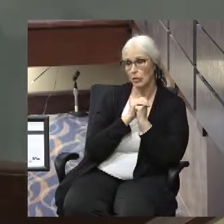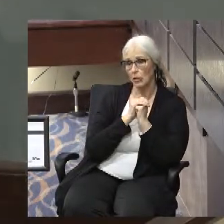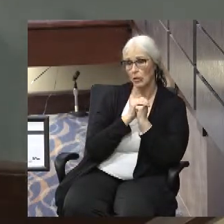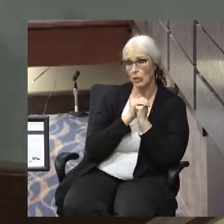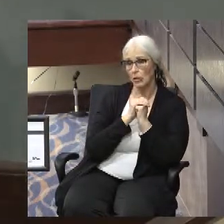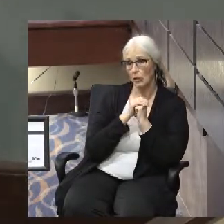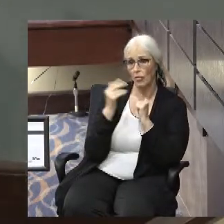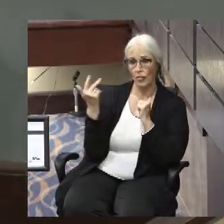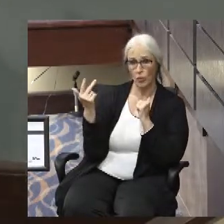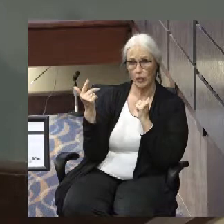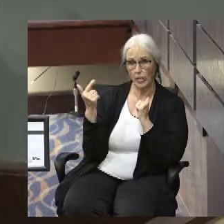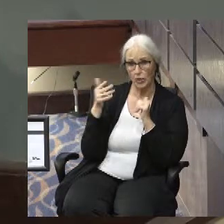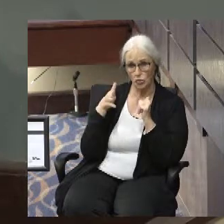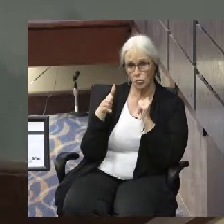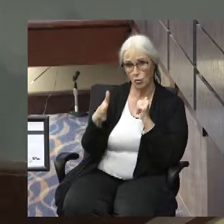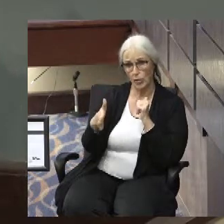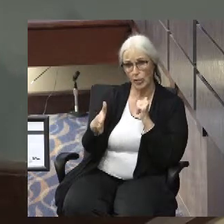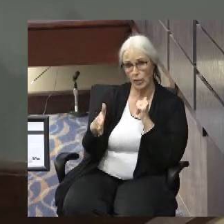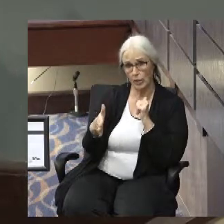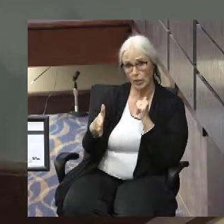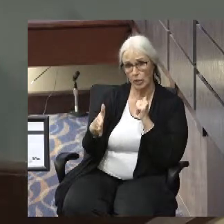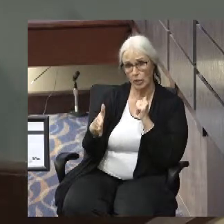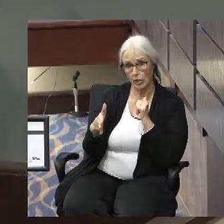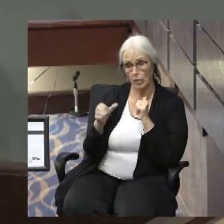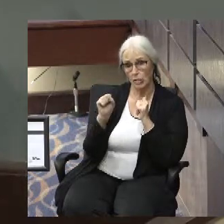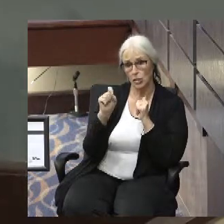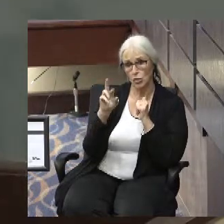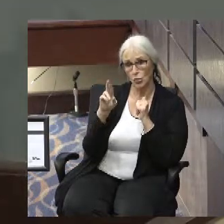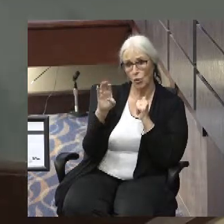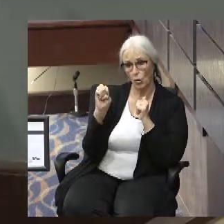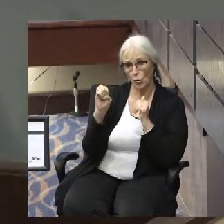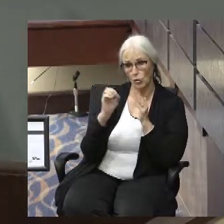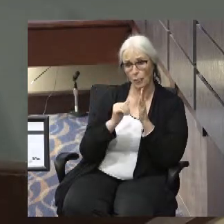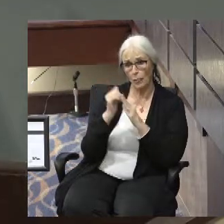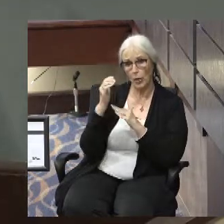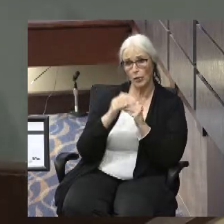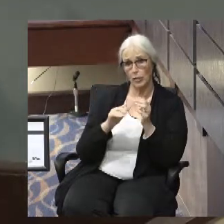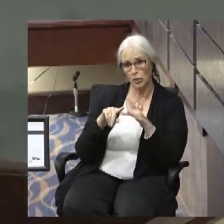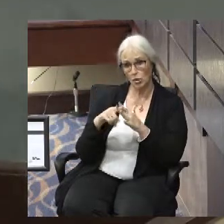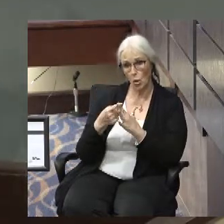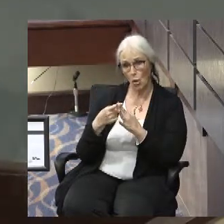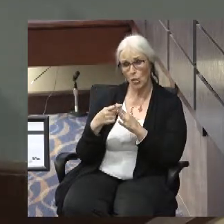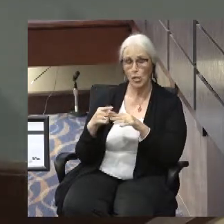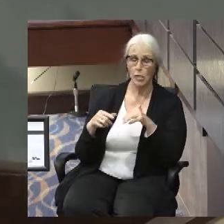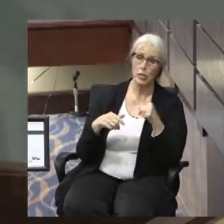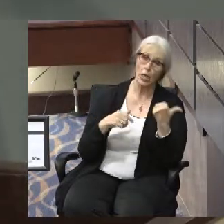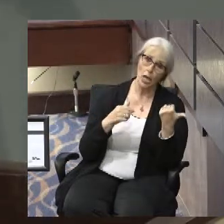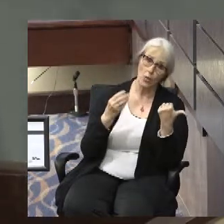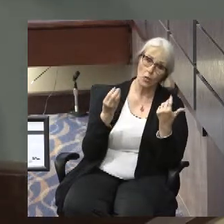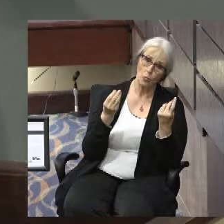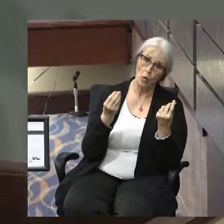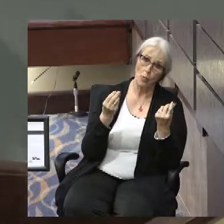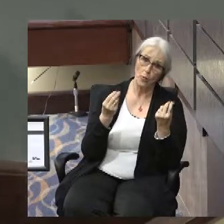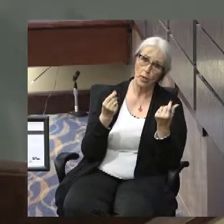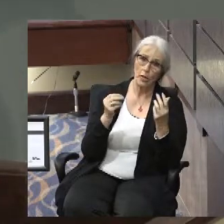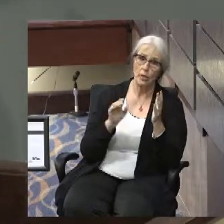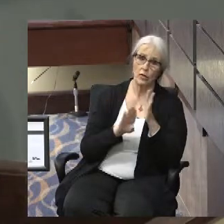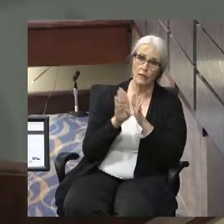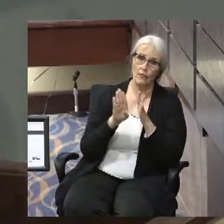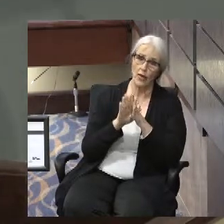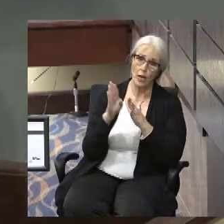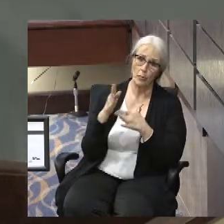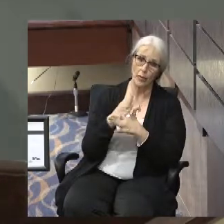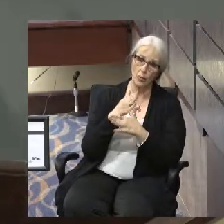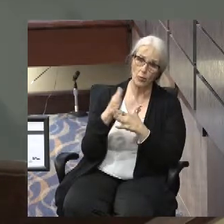down 13th Street to where the storage buildings start, and then on the other property, there's development between it and the